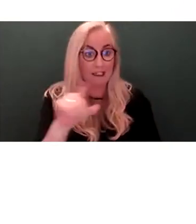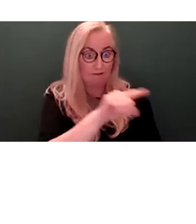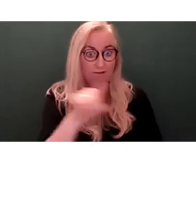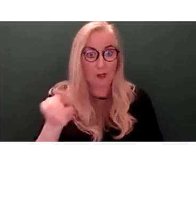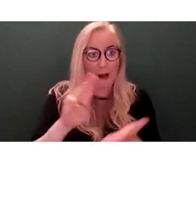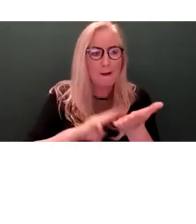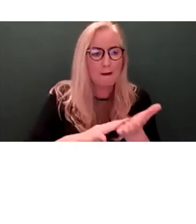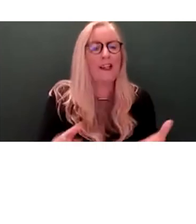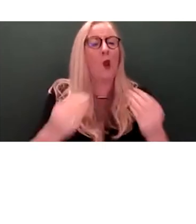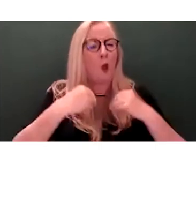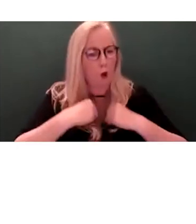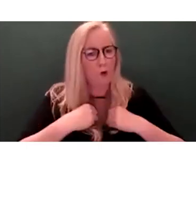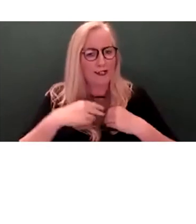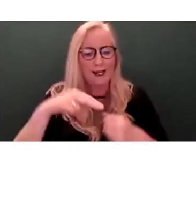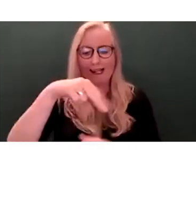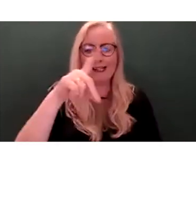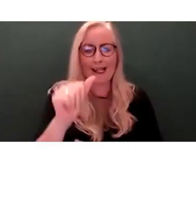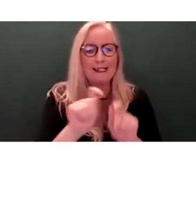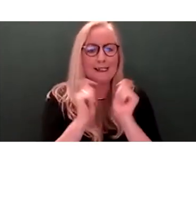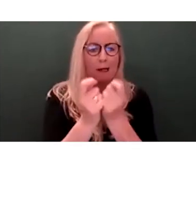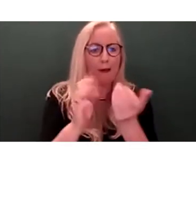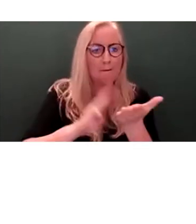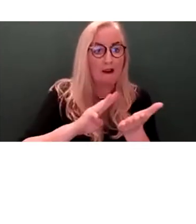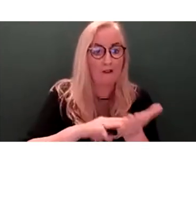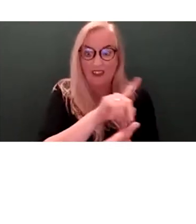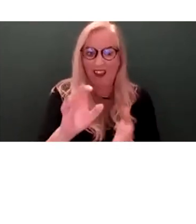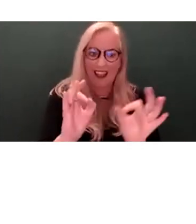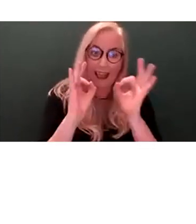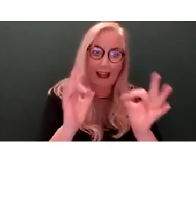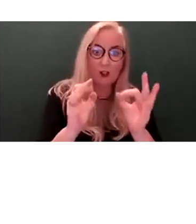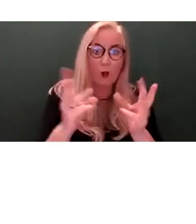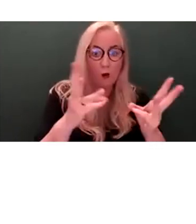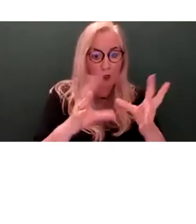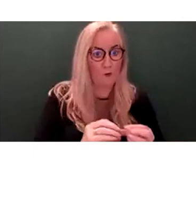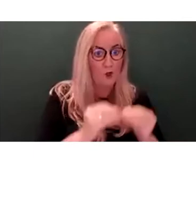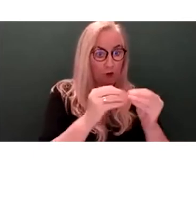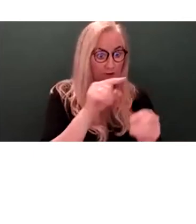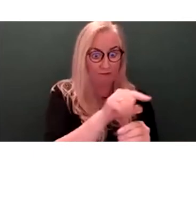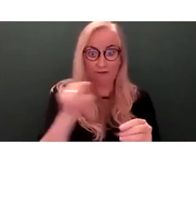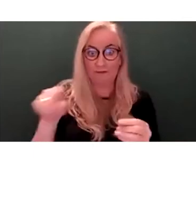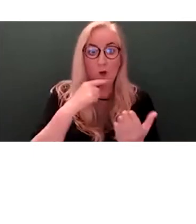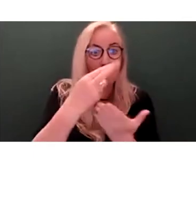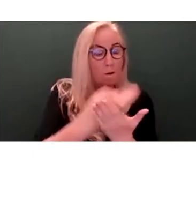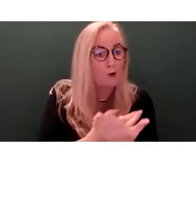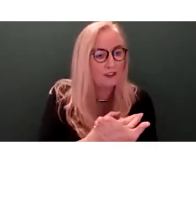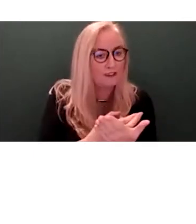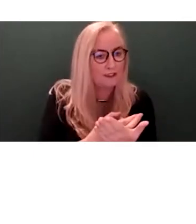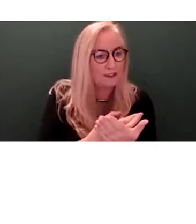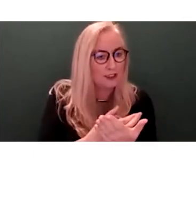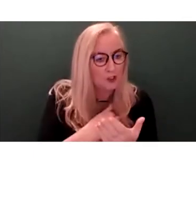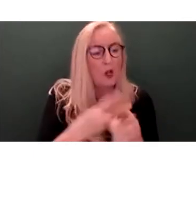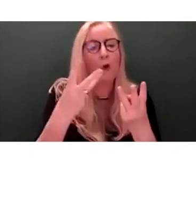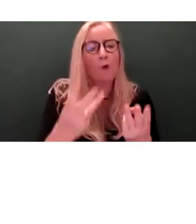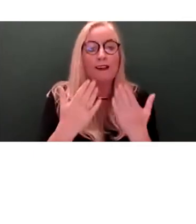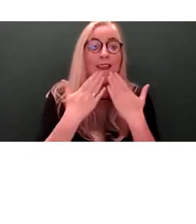our own NDA team members, for all their excellent work in producing these reports. I'd like to extend my